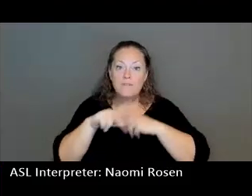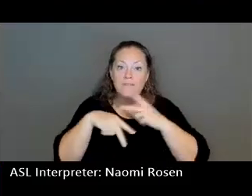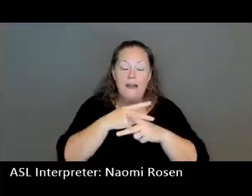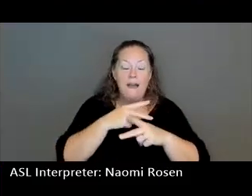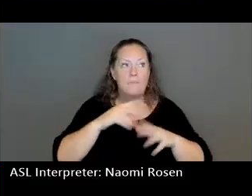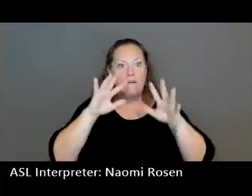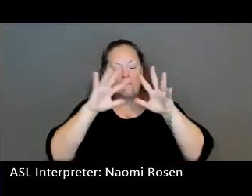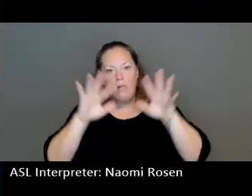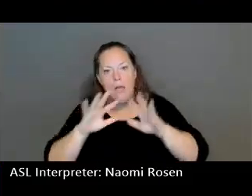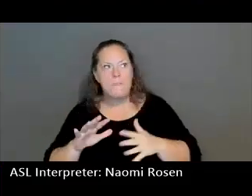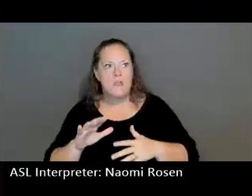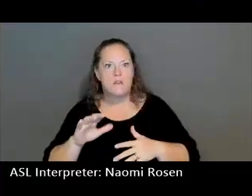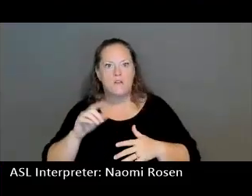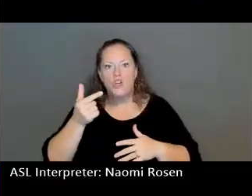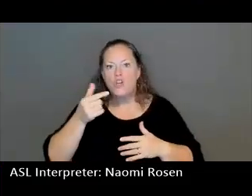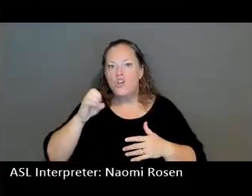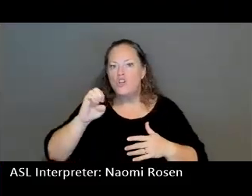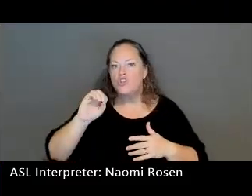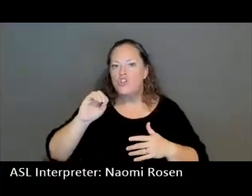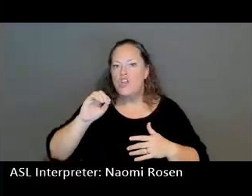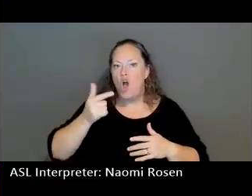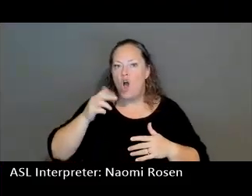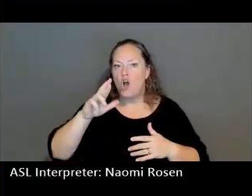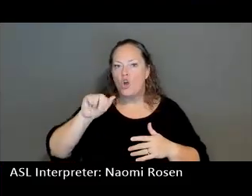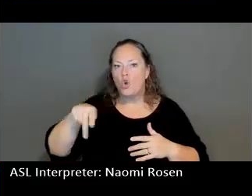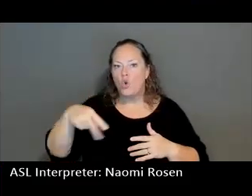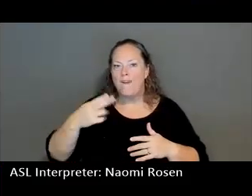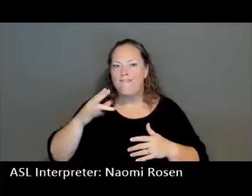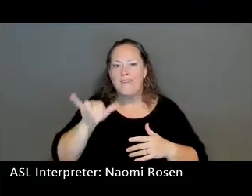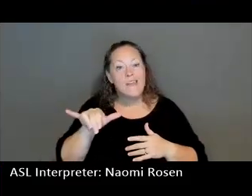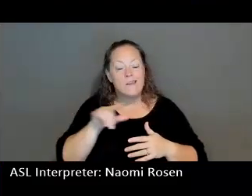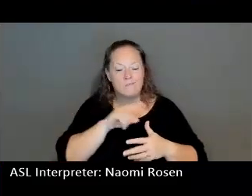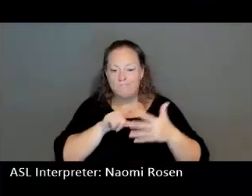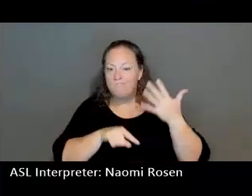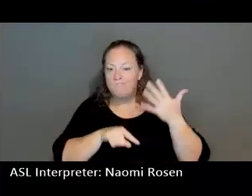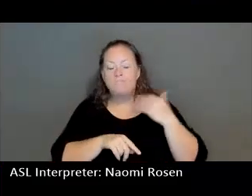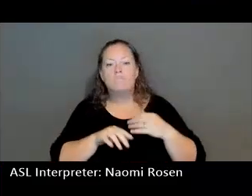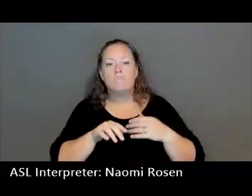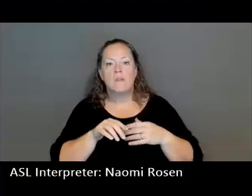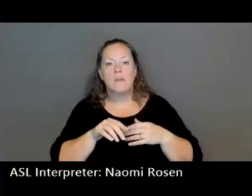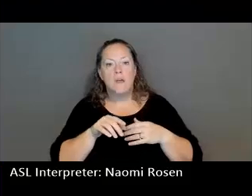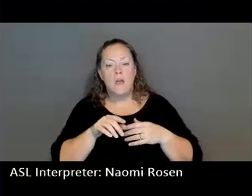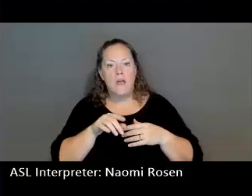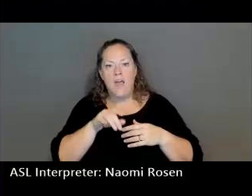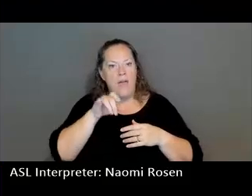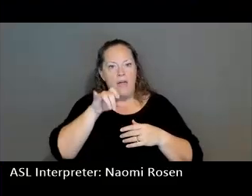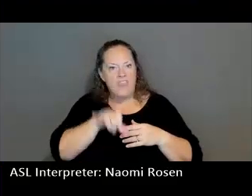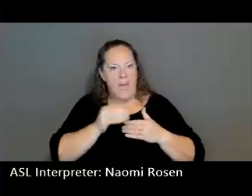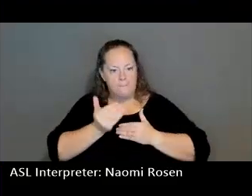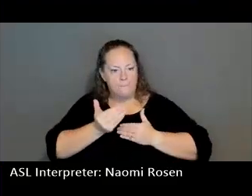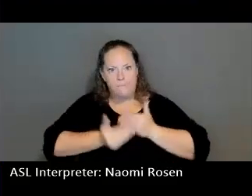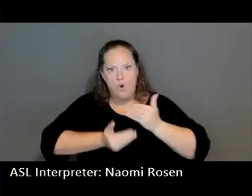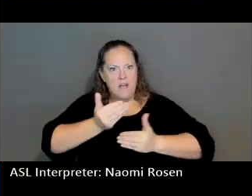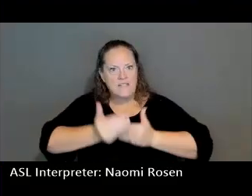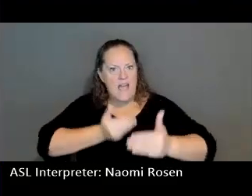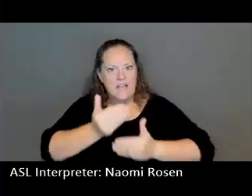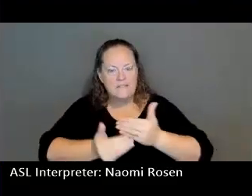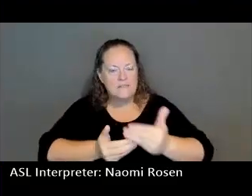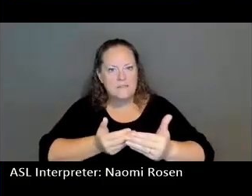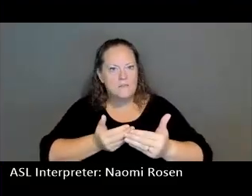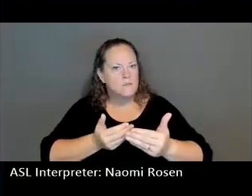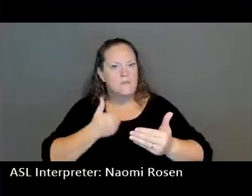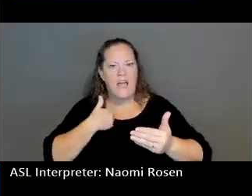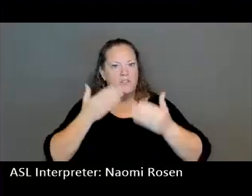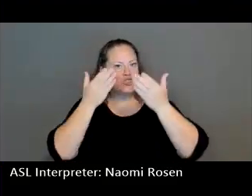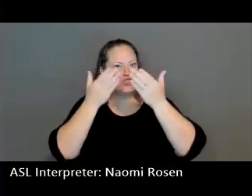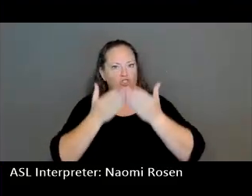among others. This process does not treat, the thing about this process is that it does not treat adaptation practices as a general